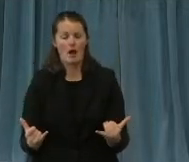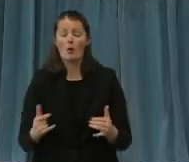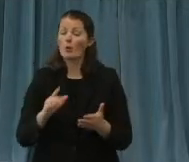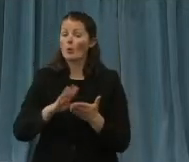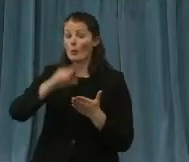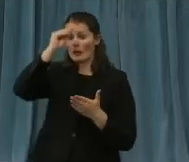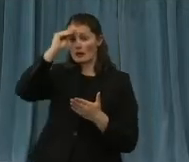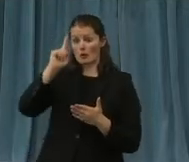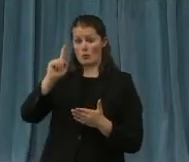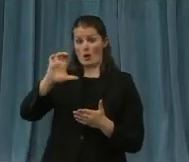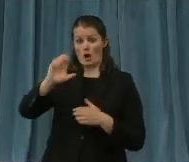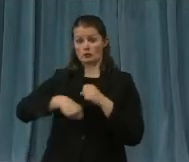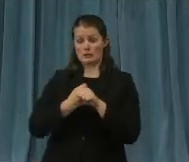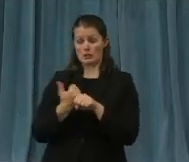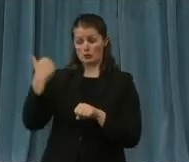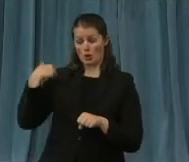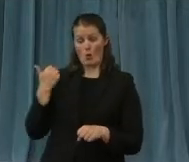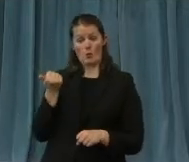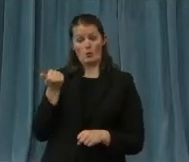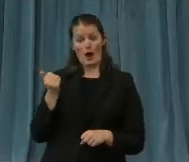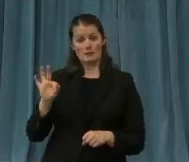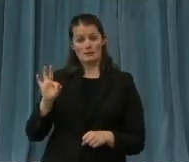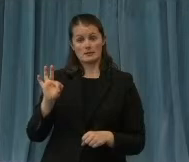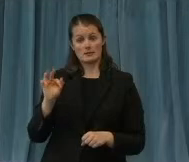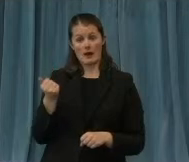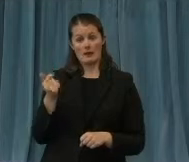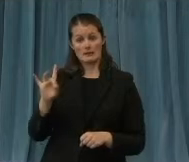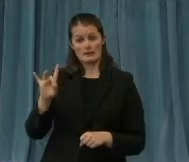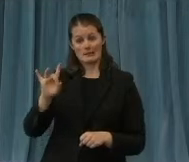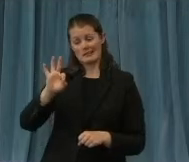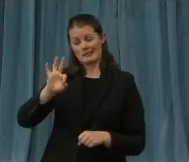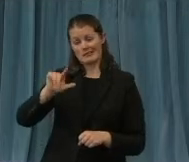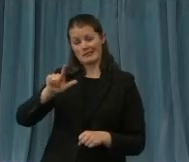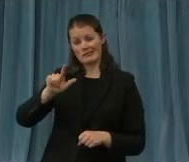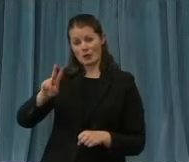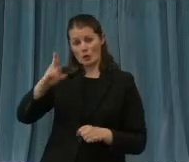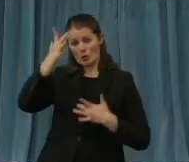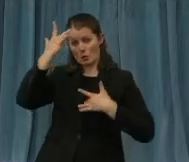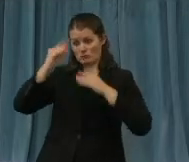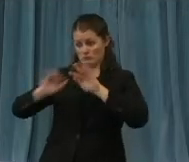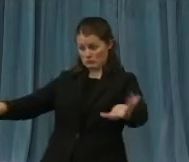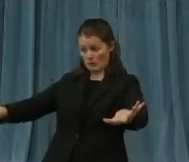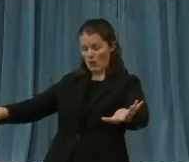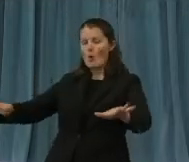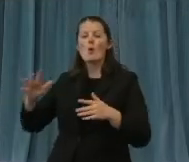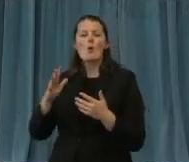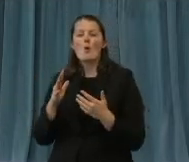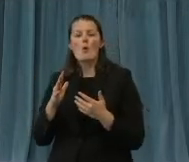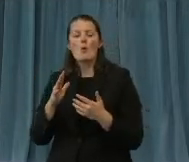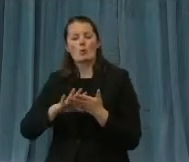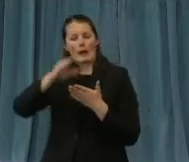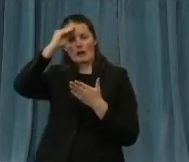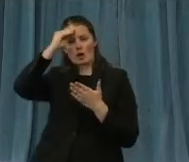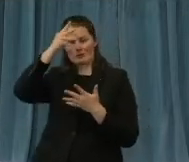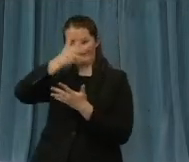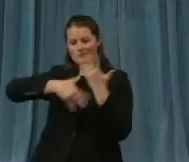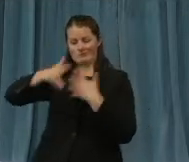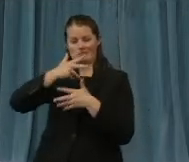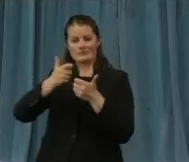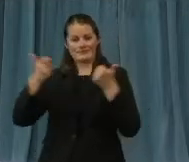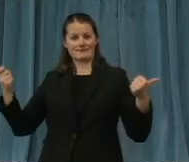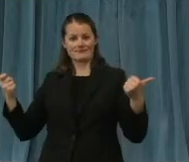of 1918 is that social distancing measures are extremely effective, especially when human behavior is our only